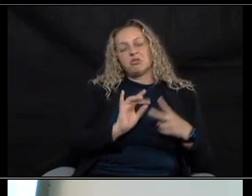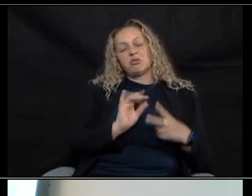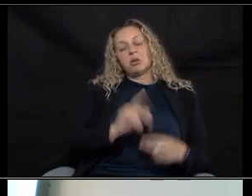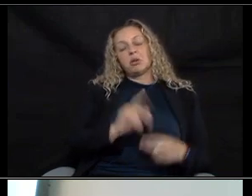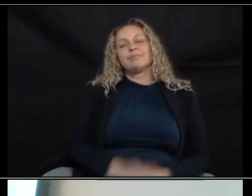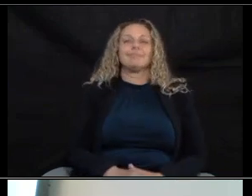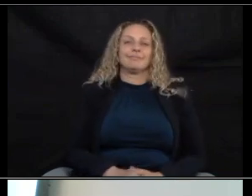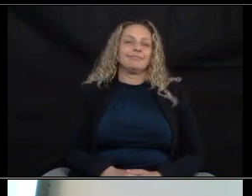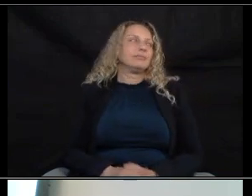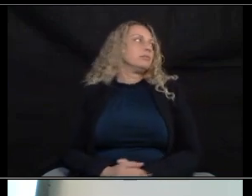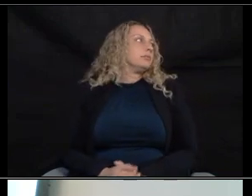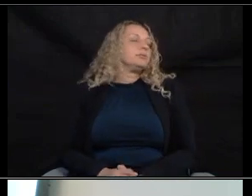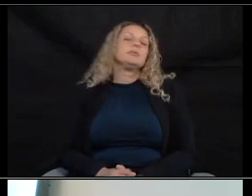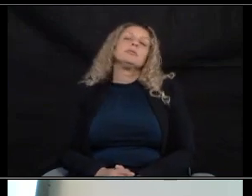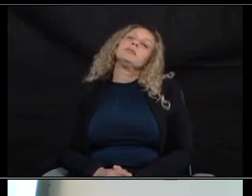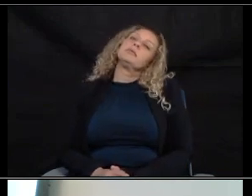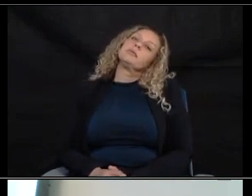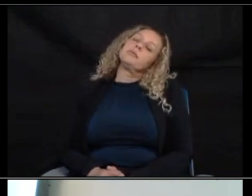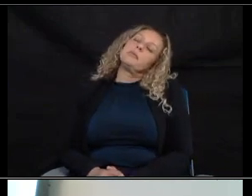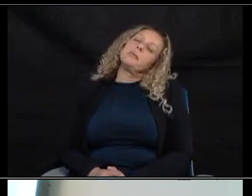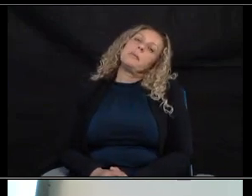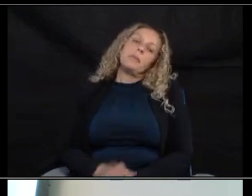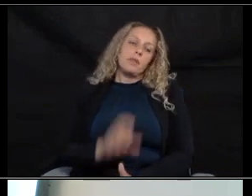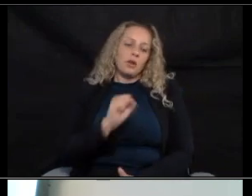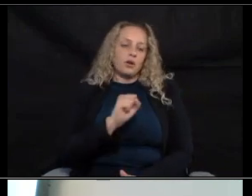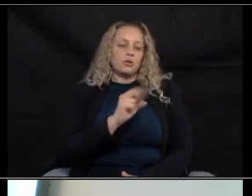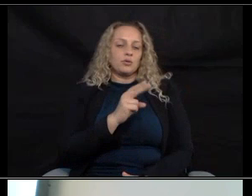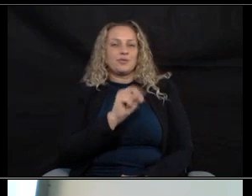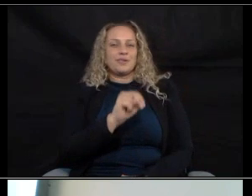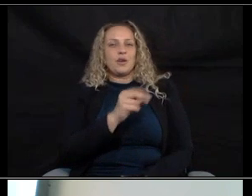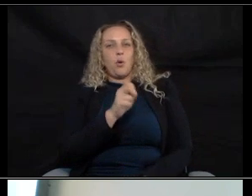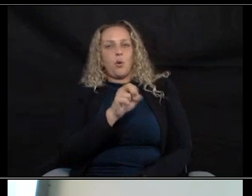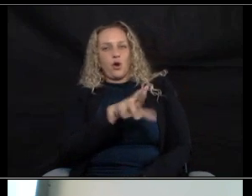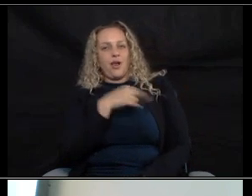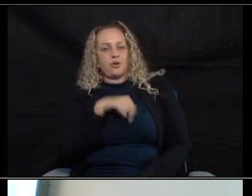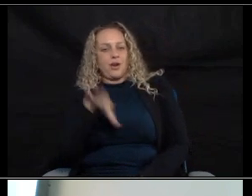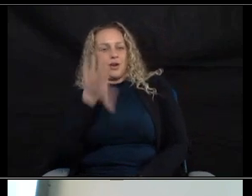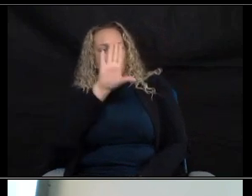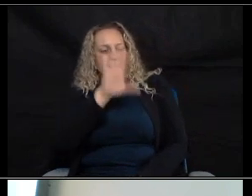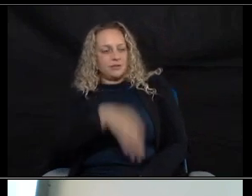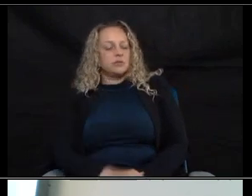Okay. All right. I see Susan Oyer has her hand raised.